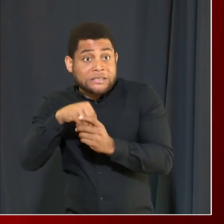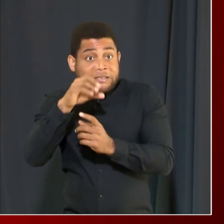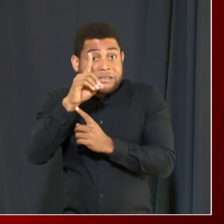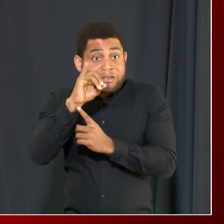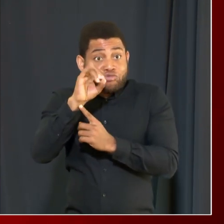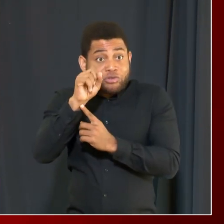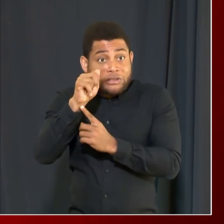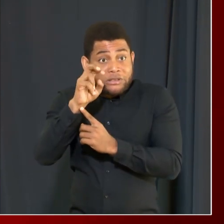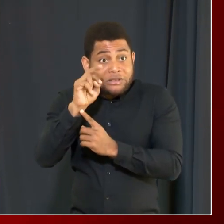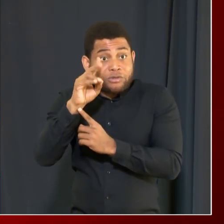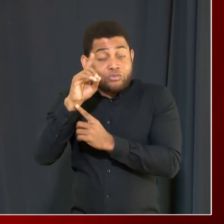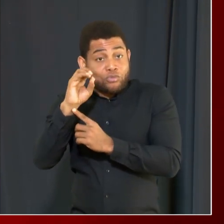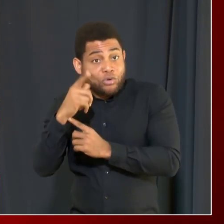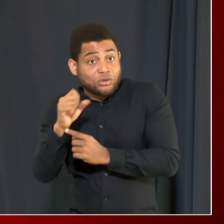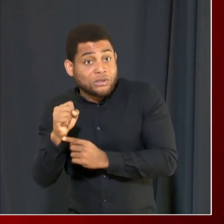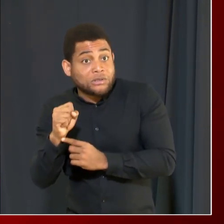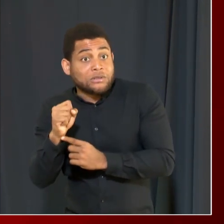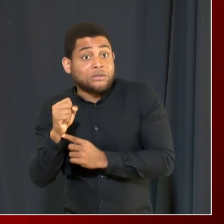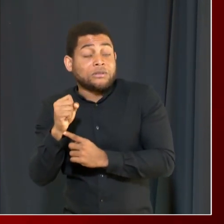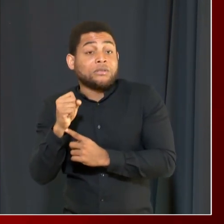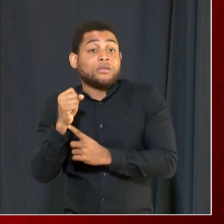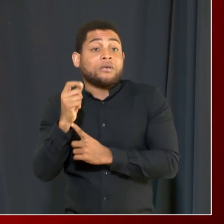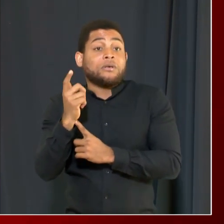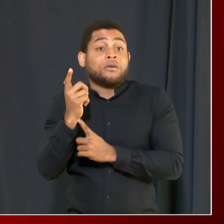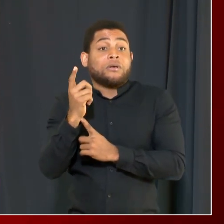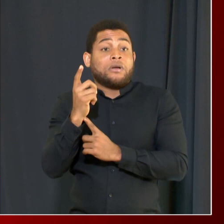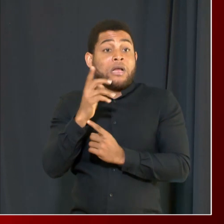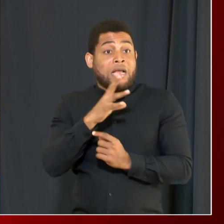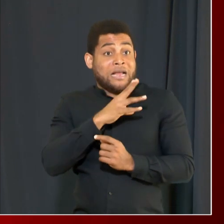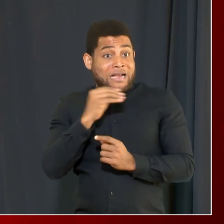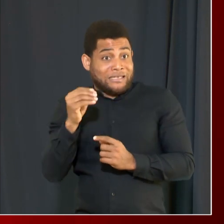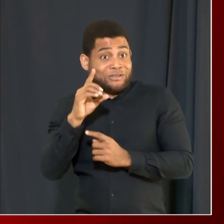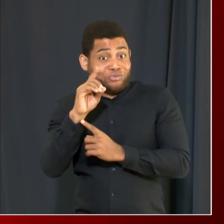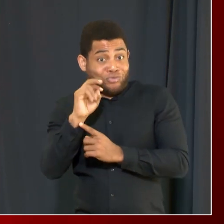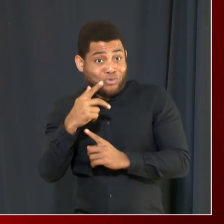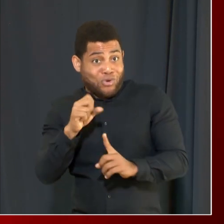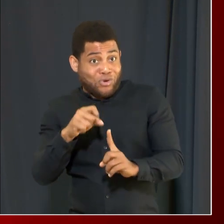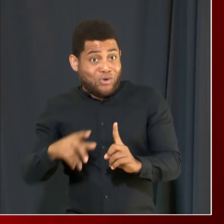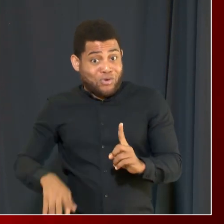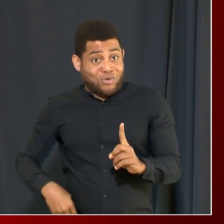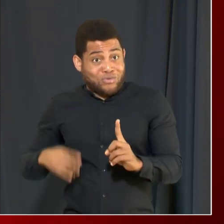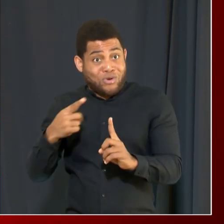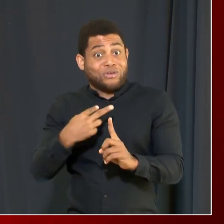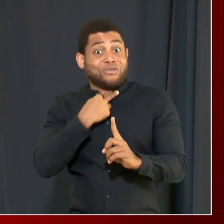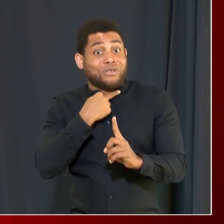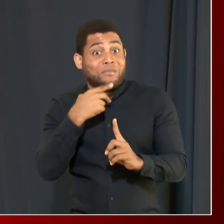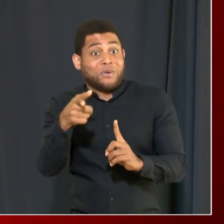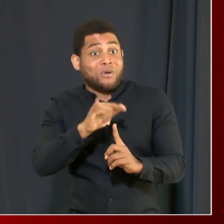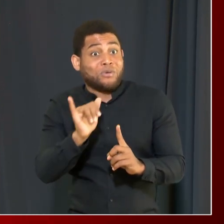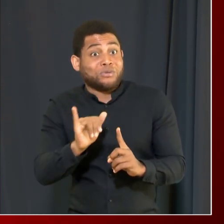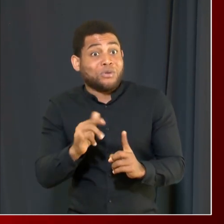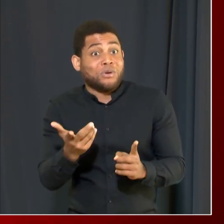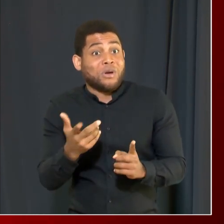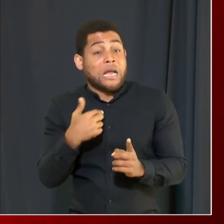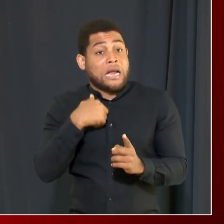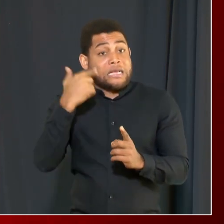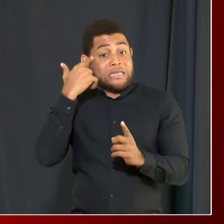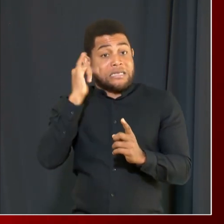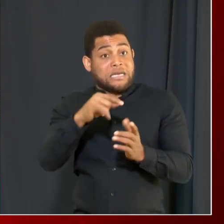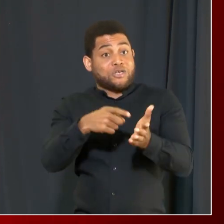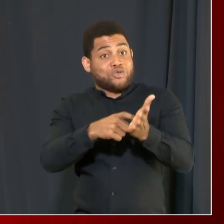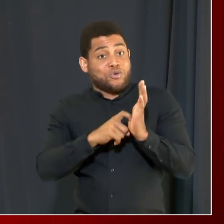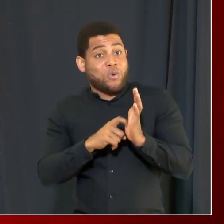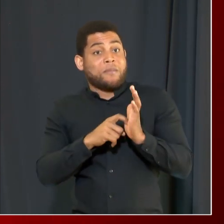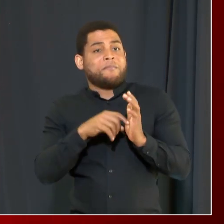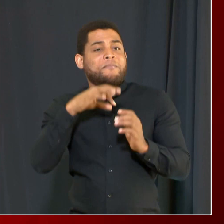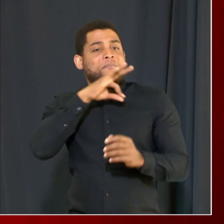trapped inside of district dogs, and dogs who were trapped inside of district dogs. And I think that requires the benefit of a full